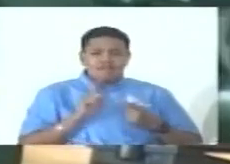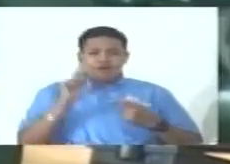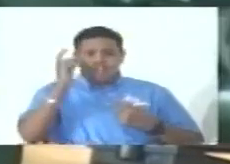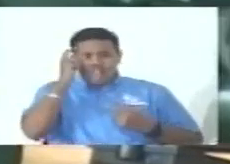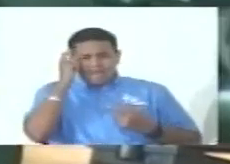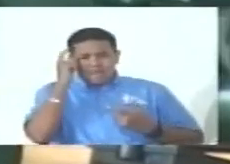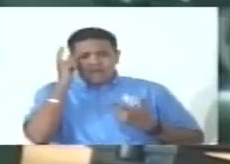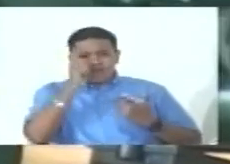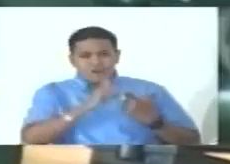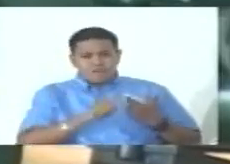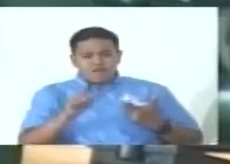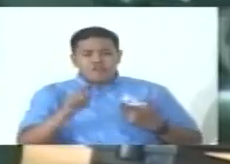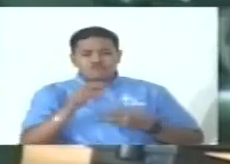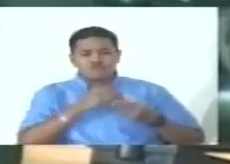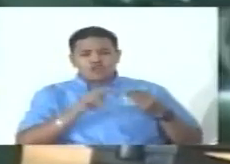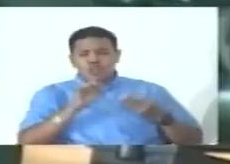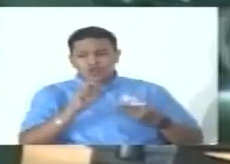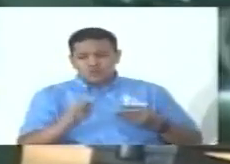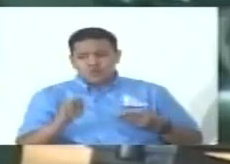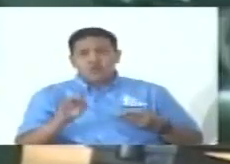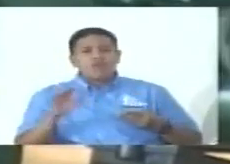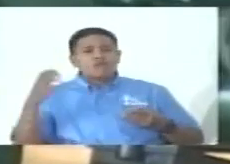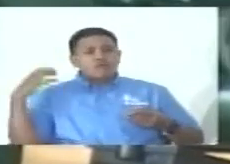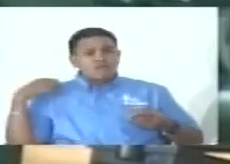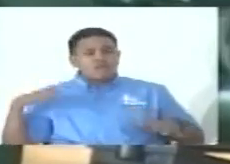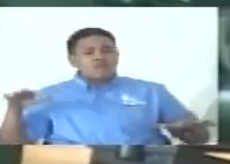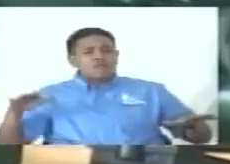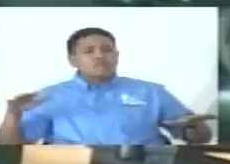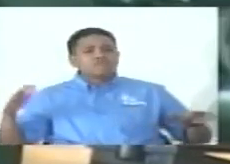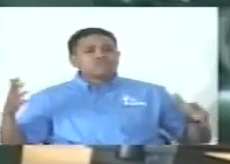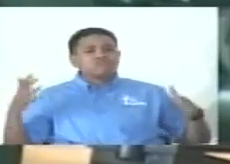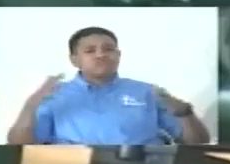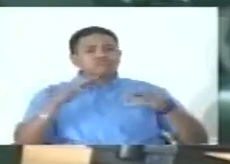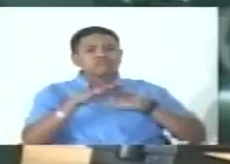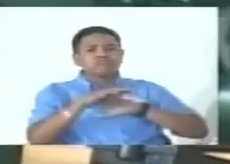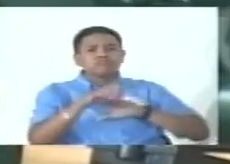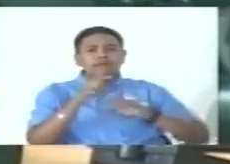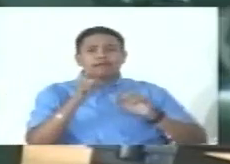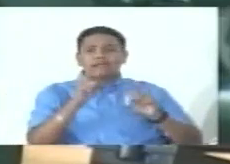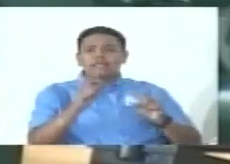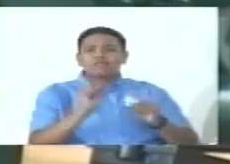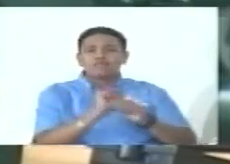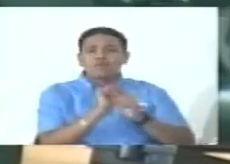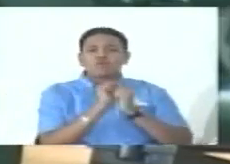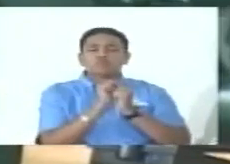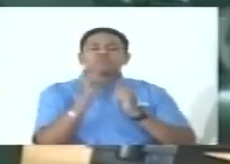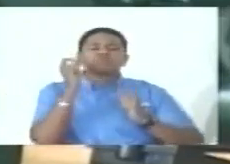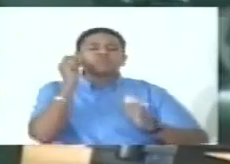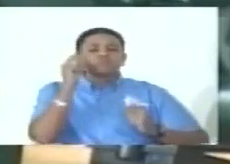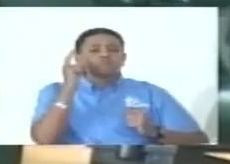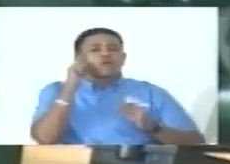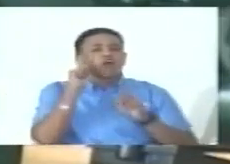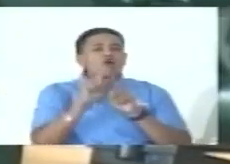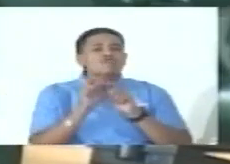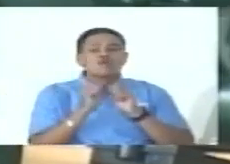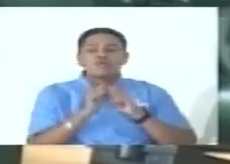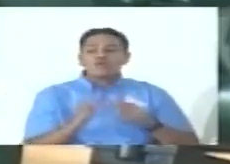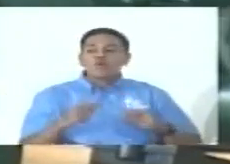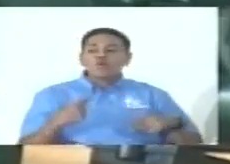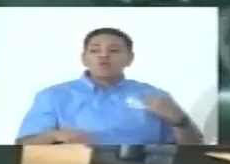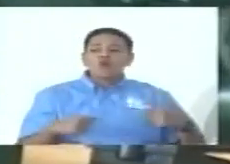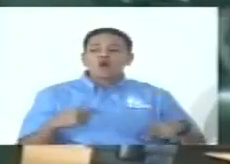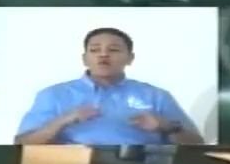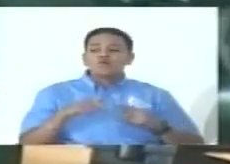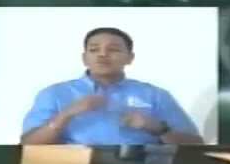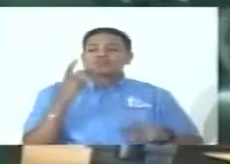to understanding, she had a gift of bringing the parties together. And we can agree without quarrelingly. When you see